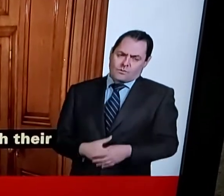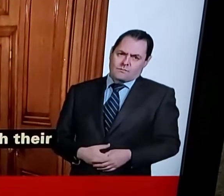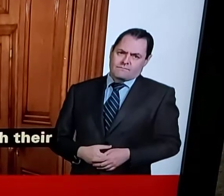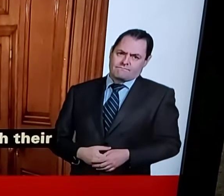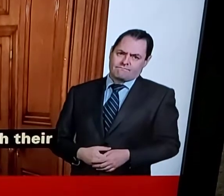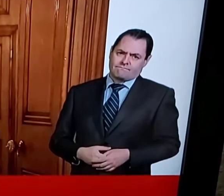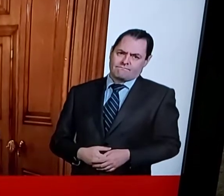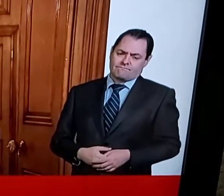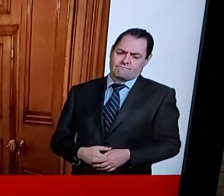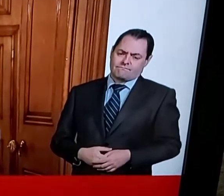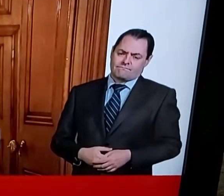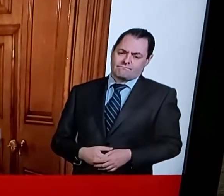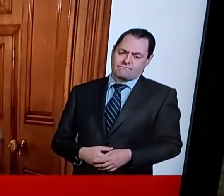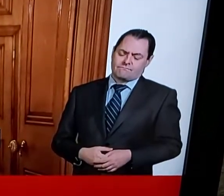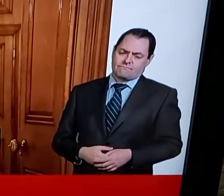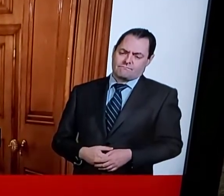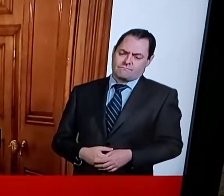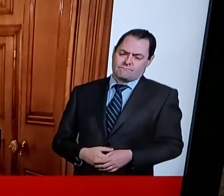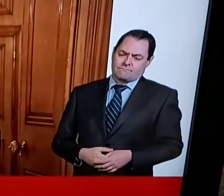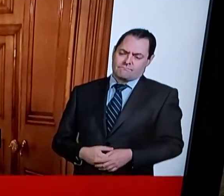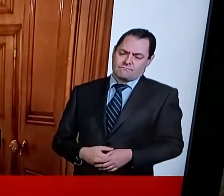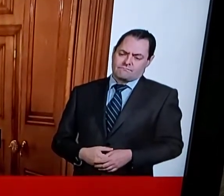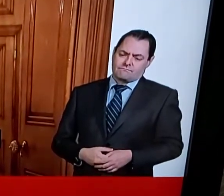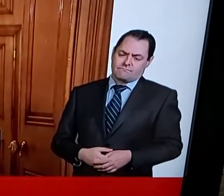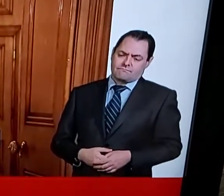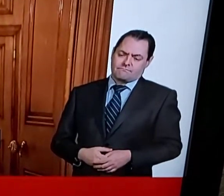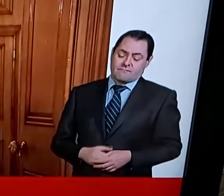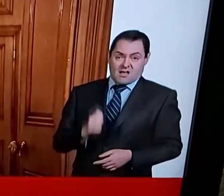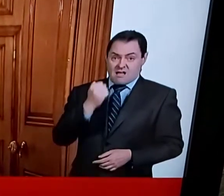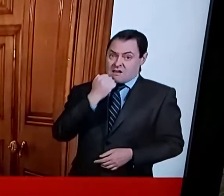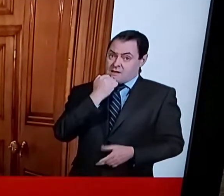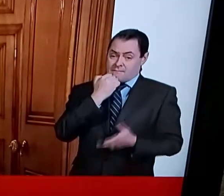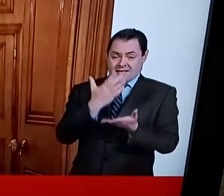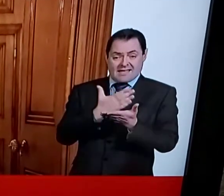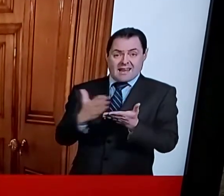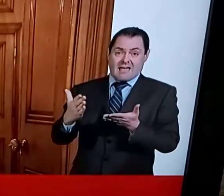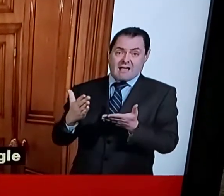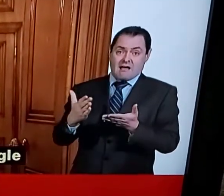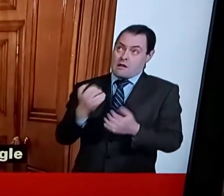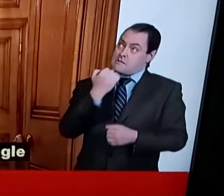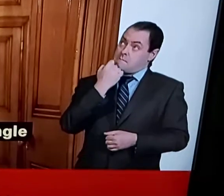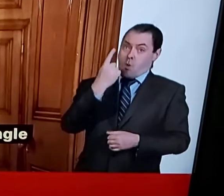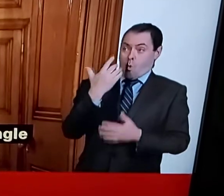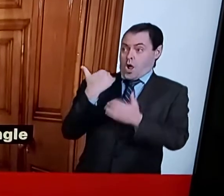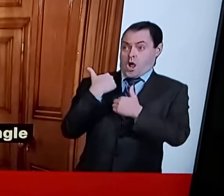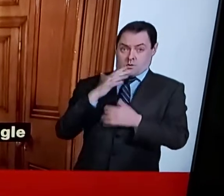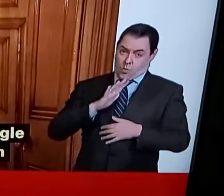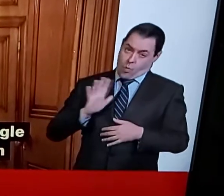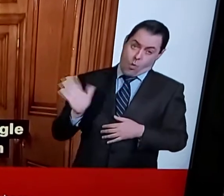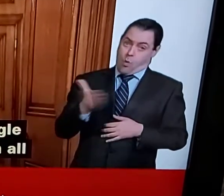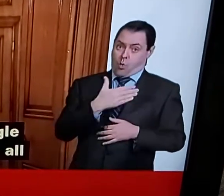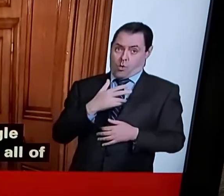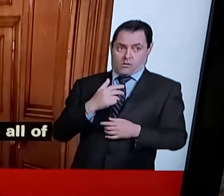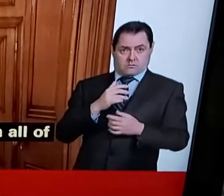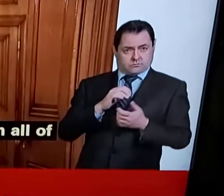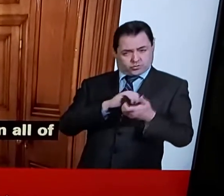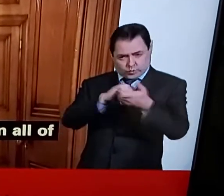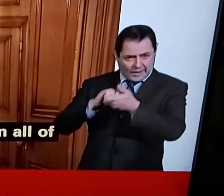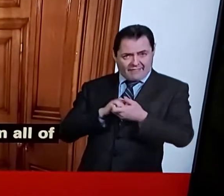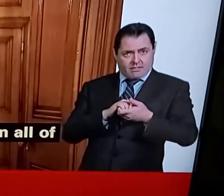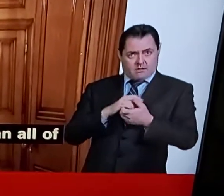And I think these figures reinforce that the single most important thing that we can all of us do right now in this national effort to defeat the